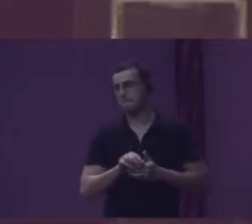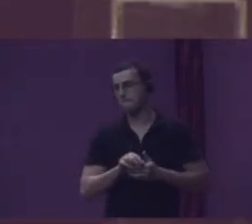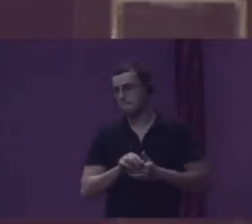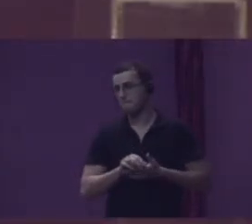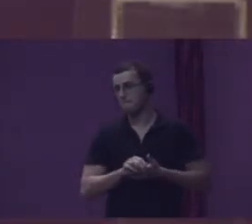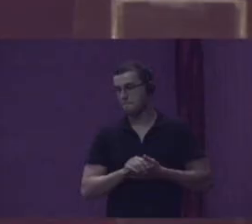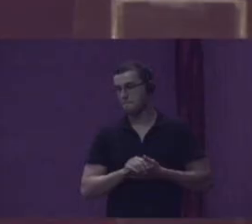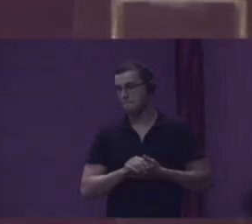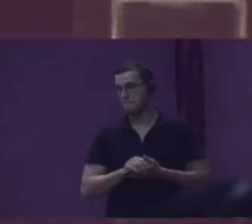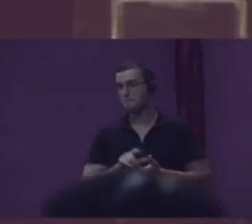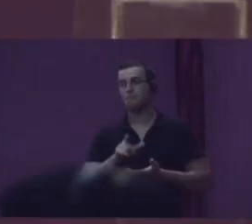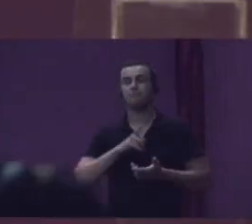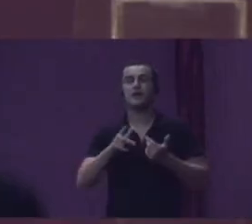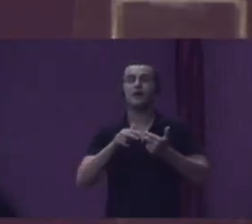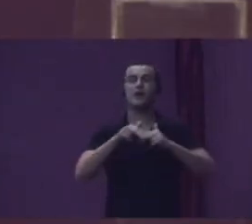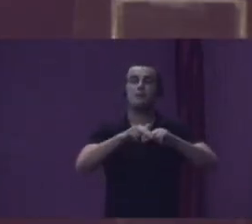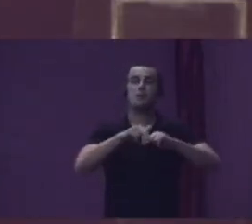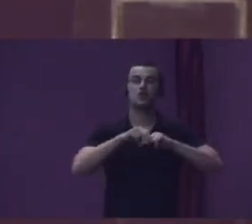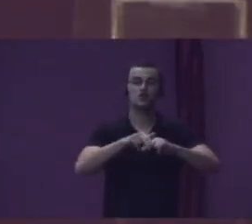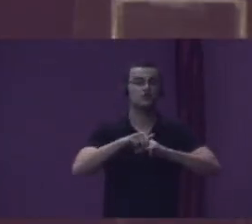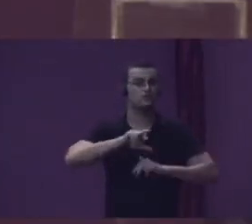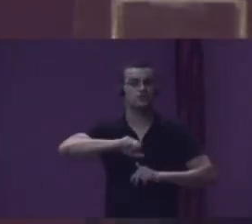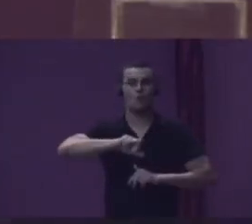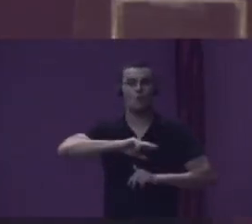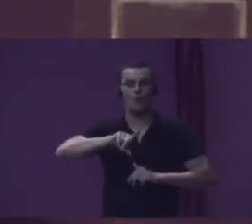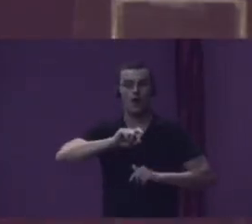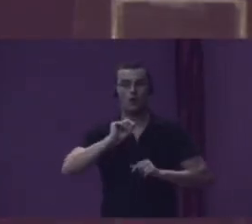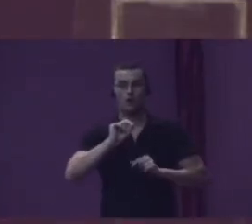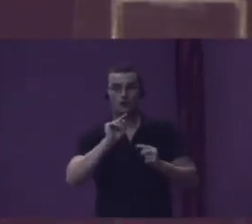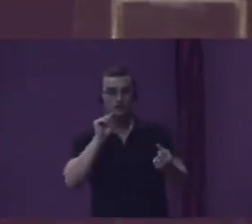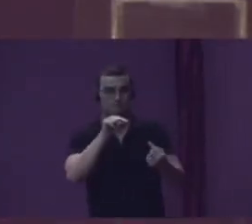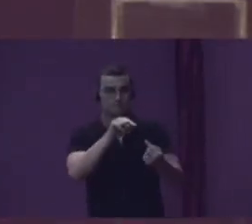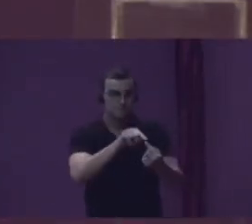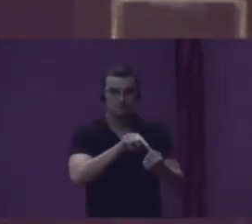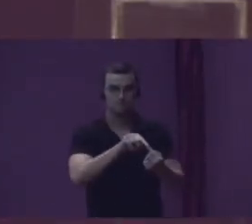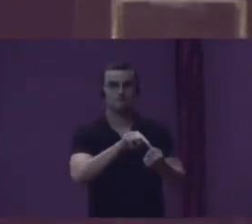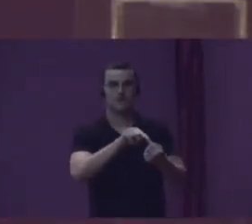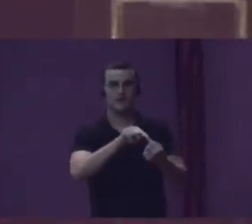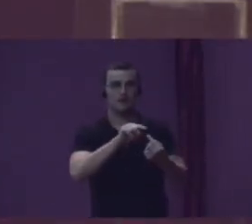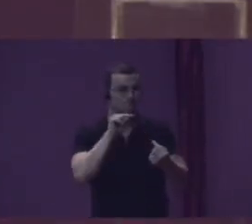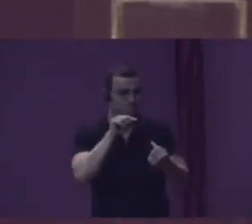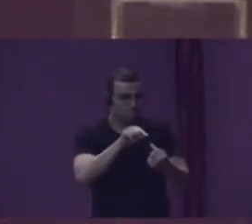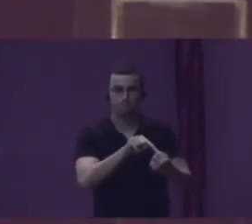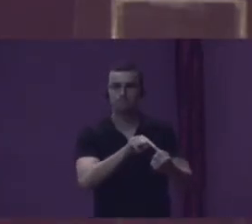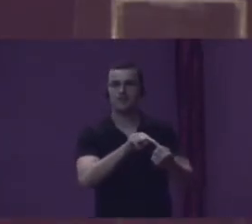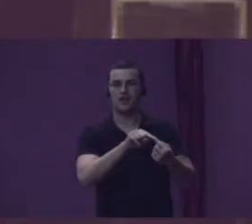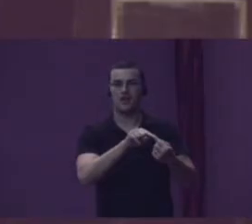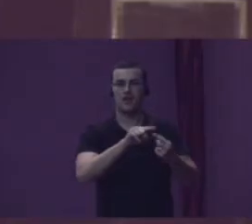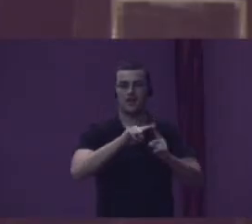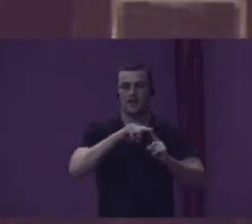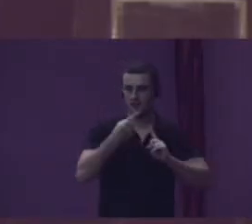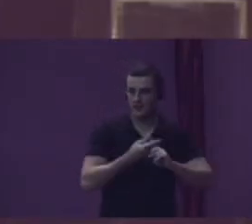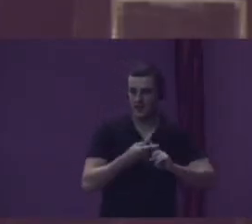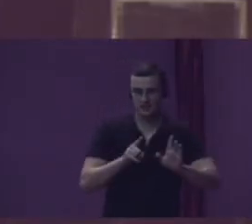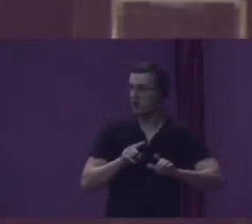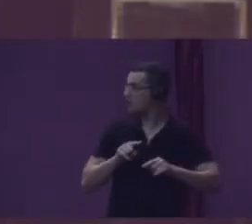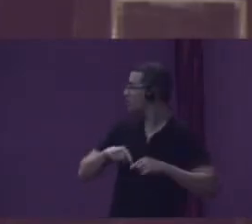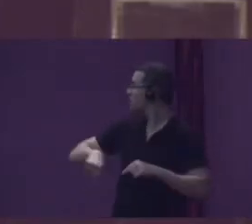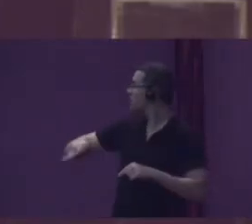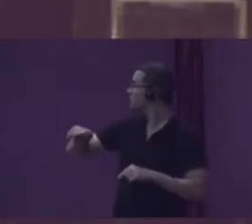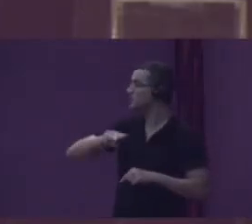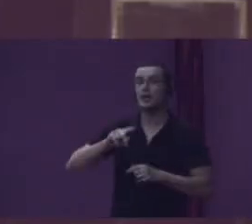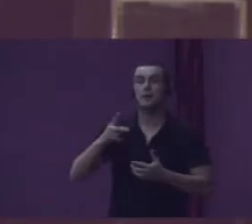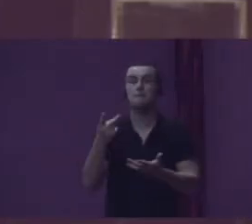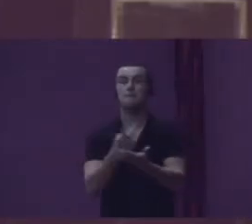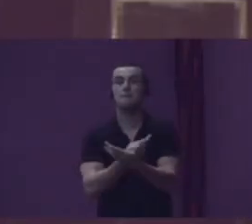pregnancy, right? And so you see the postpartum hemorrhage, the complications of abortion,